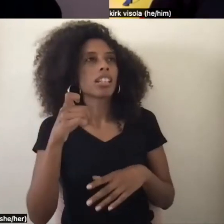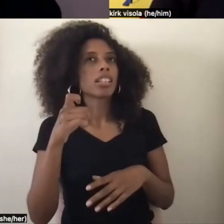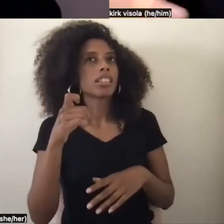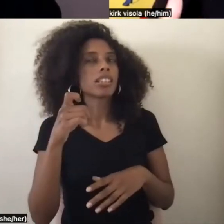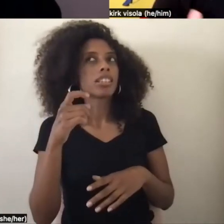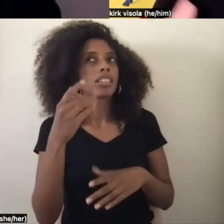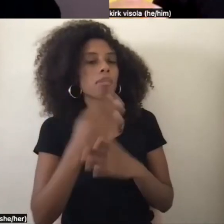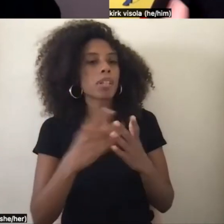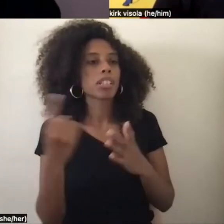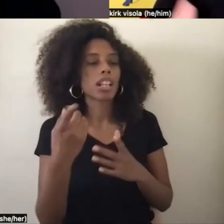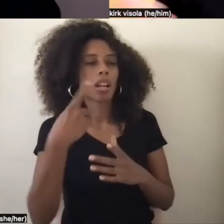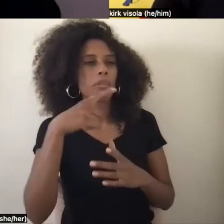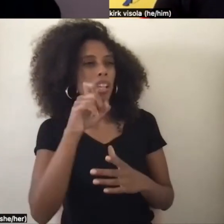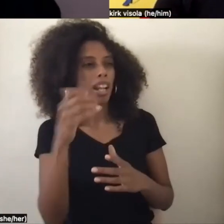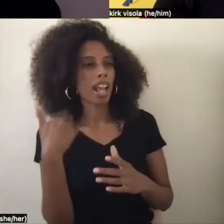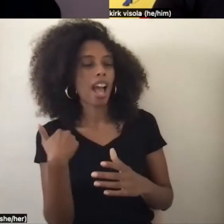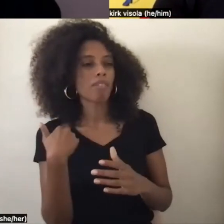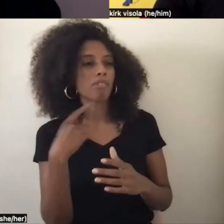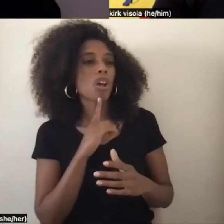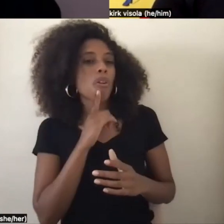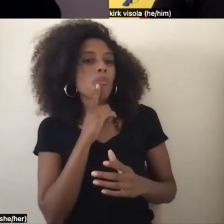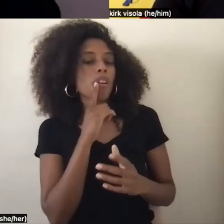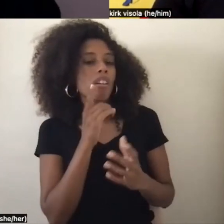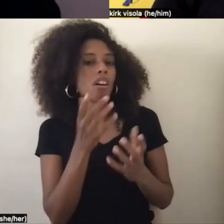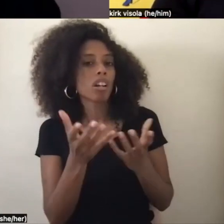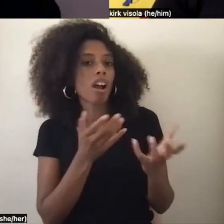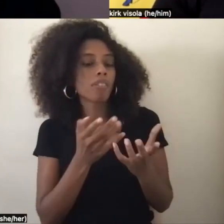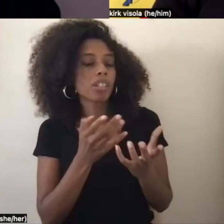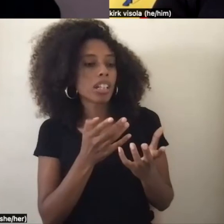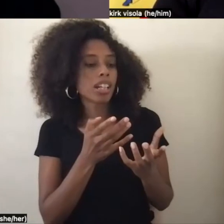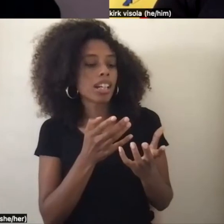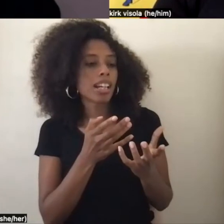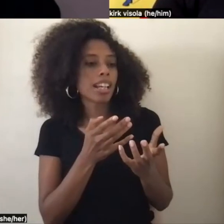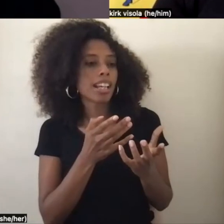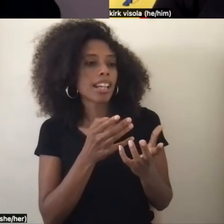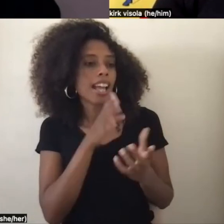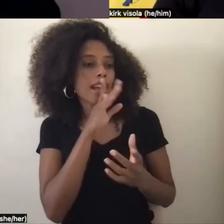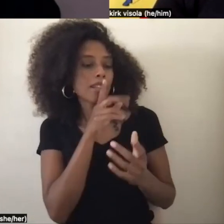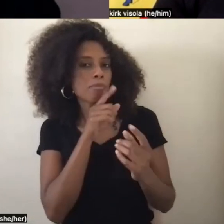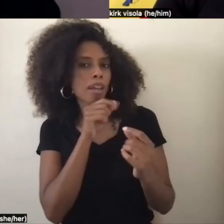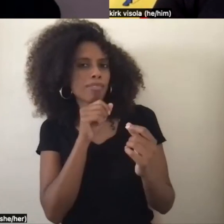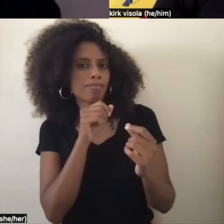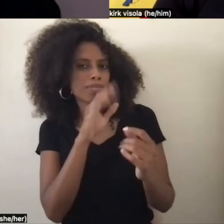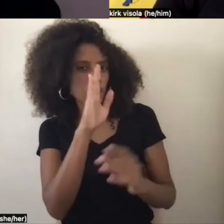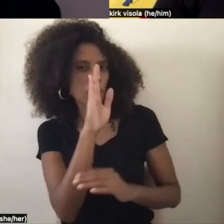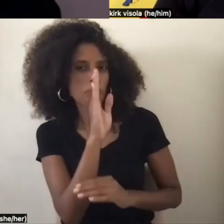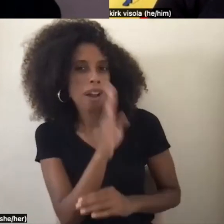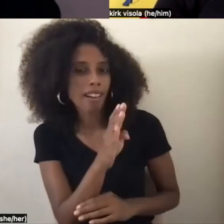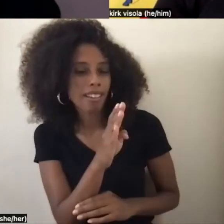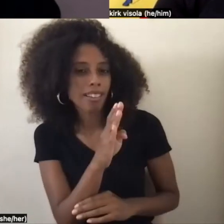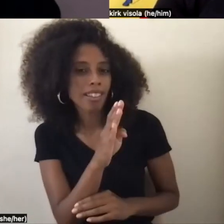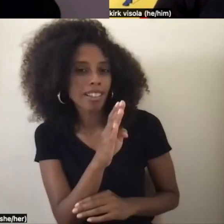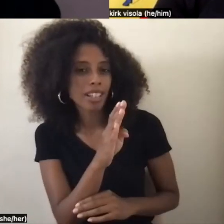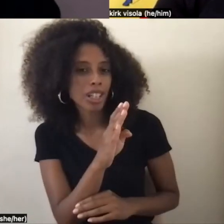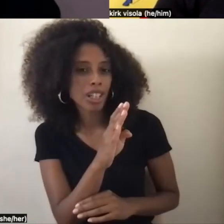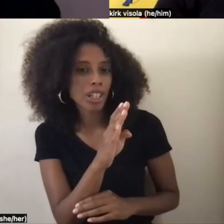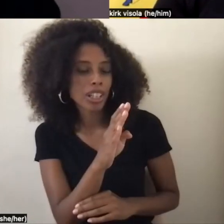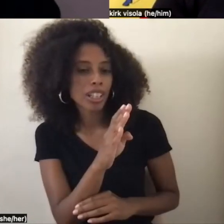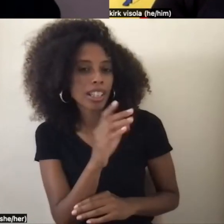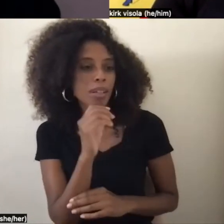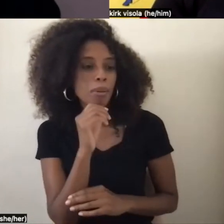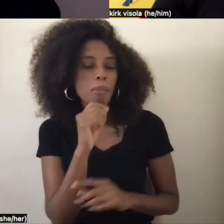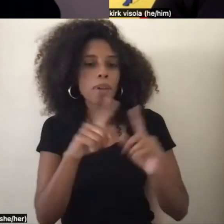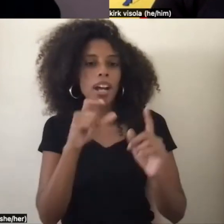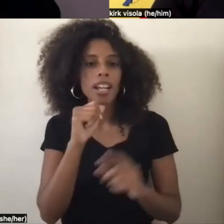talk to one another as opposed to at one another. So I don't want to get a message from you, because I get them all the time. Hey, I heard you on Katrina's show.